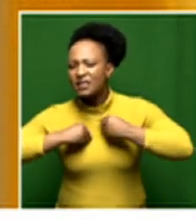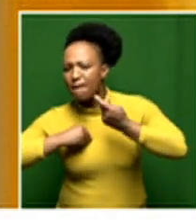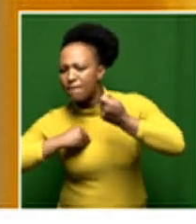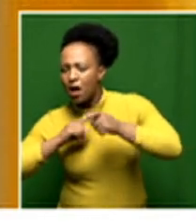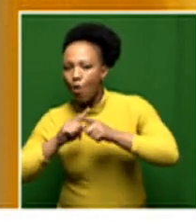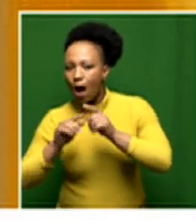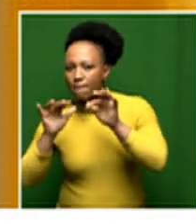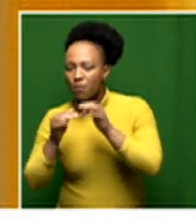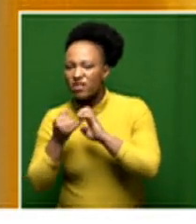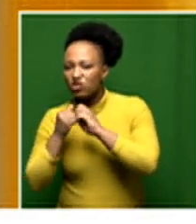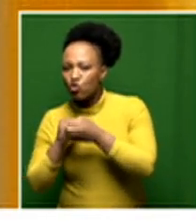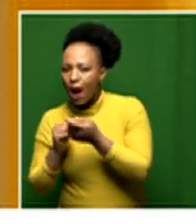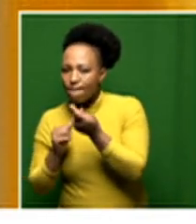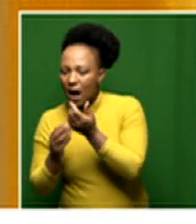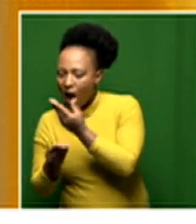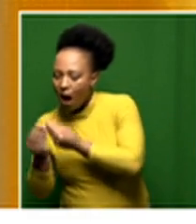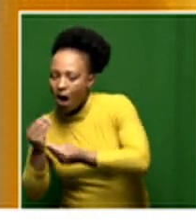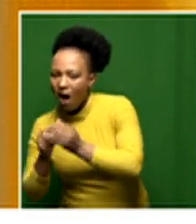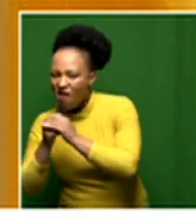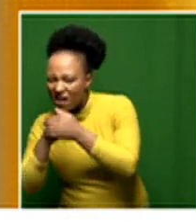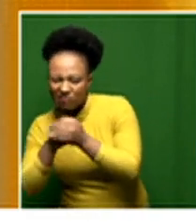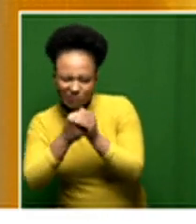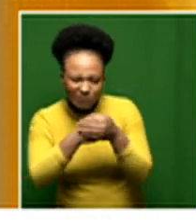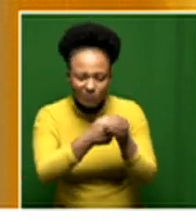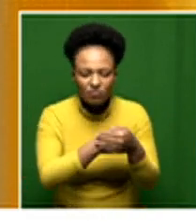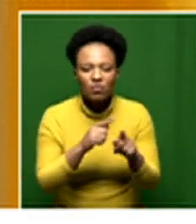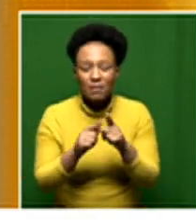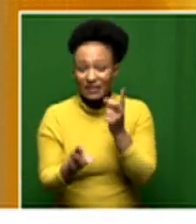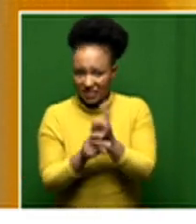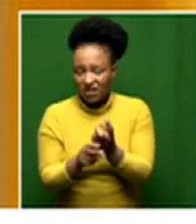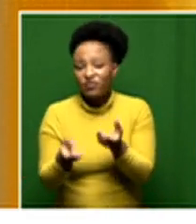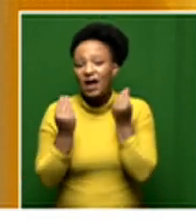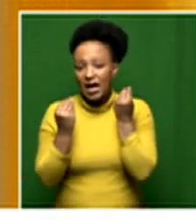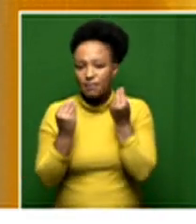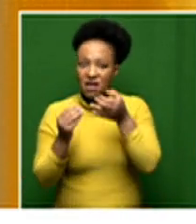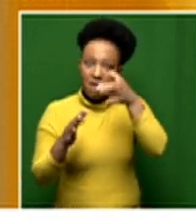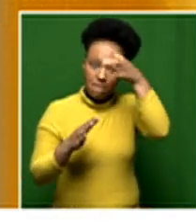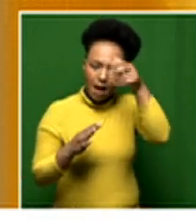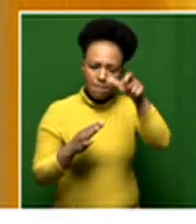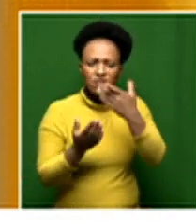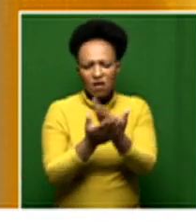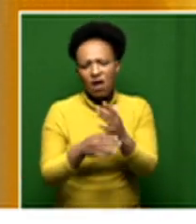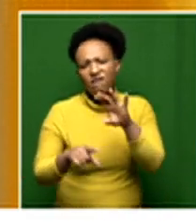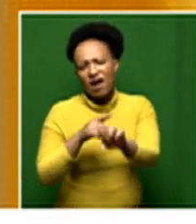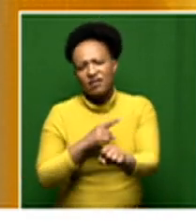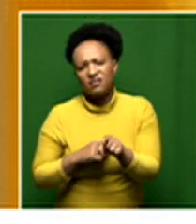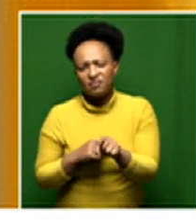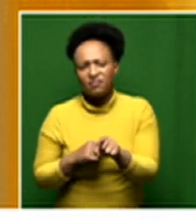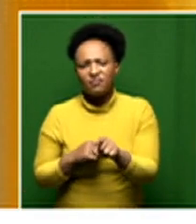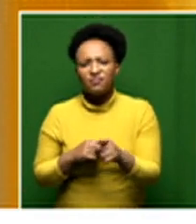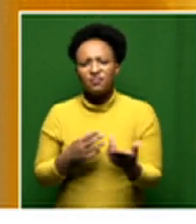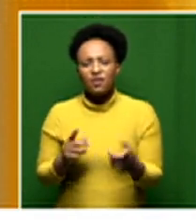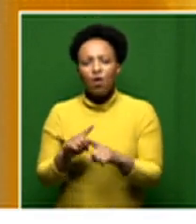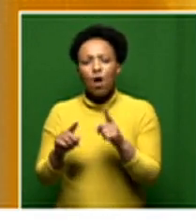do try and hide their assets somewhere where it's difficult to find. And I think one of our big challenges as in the past has